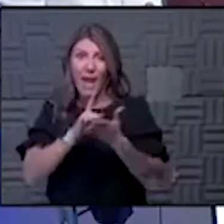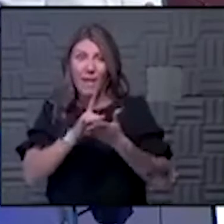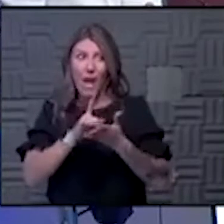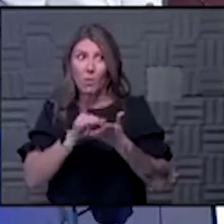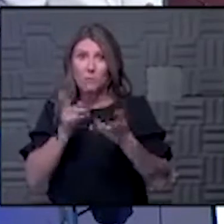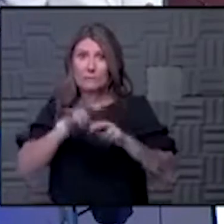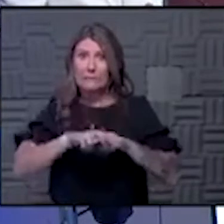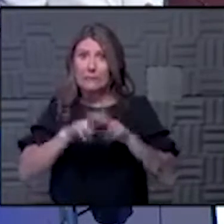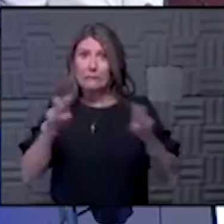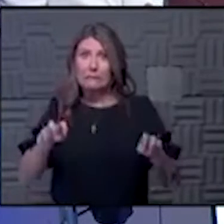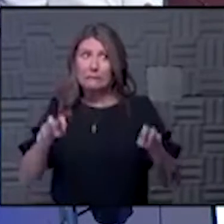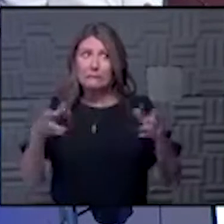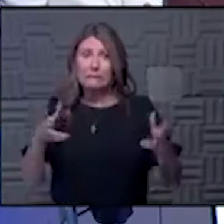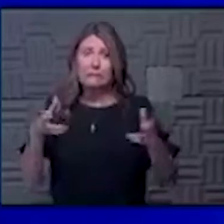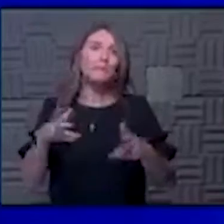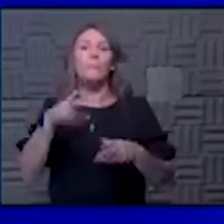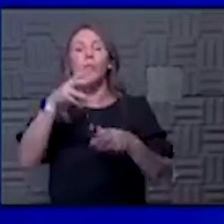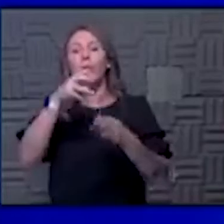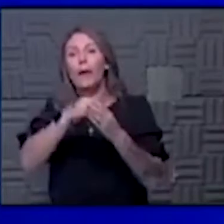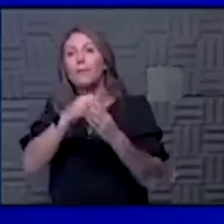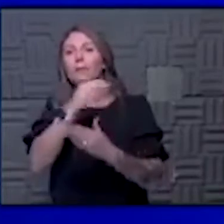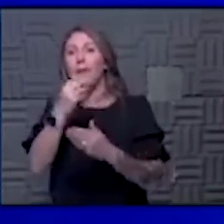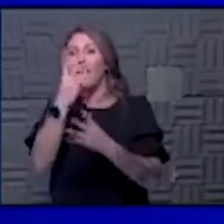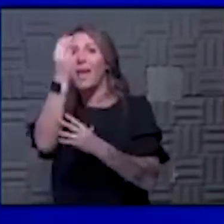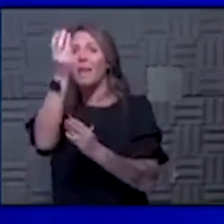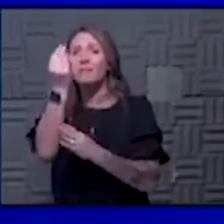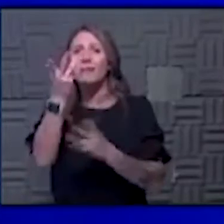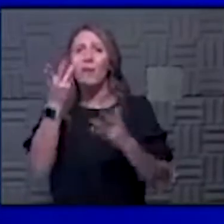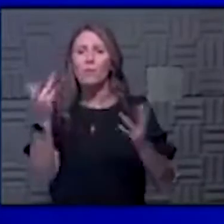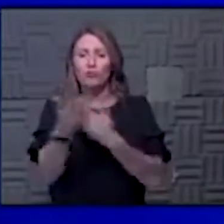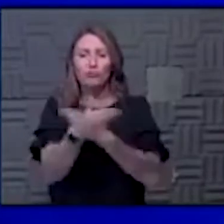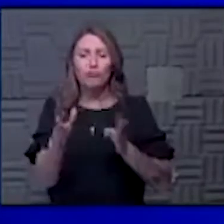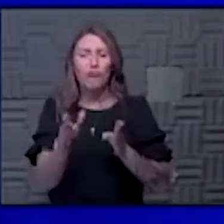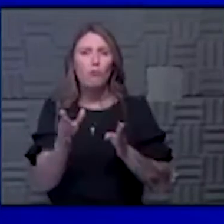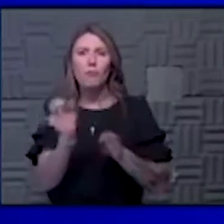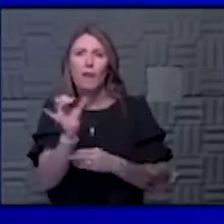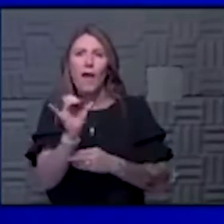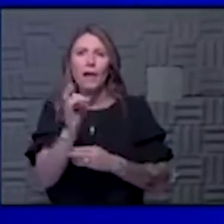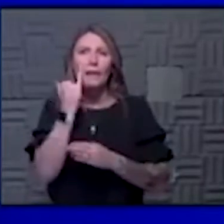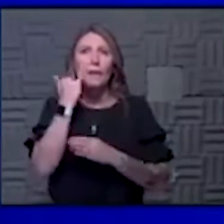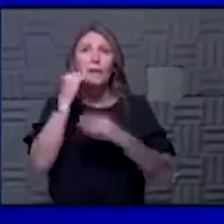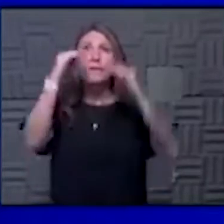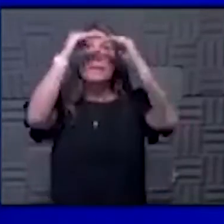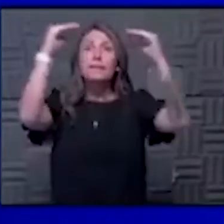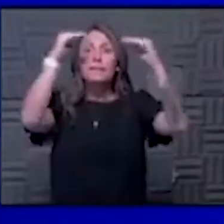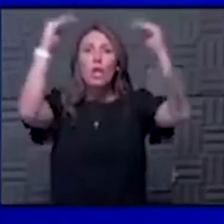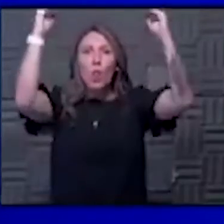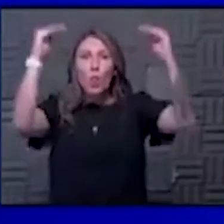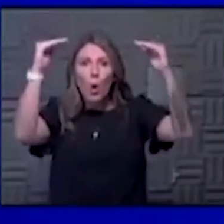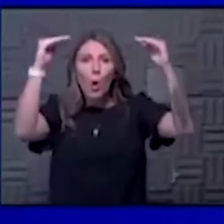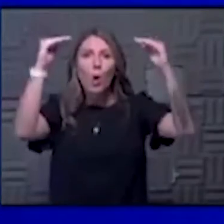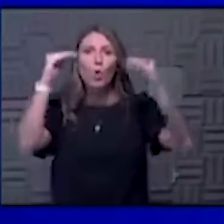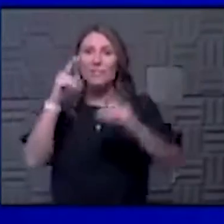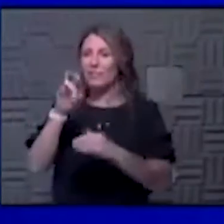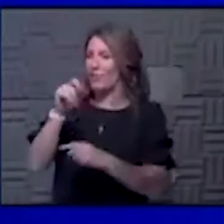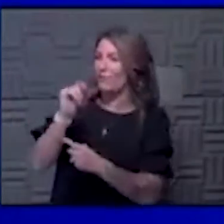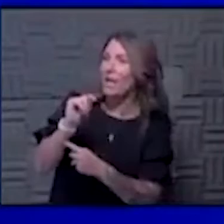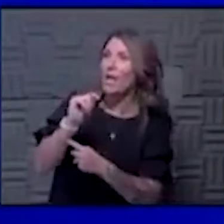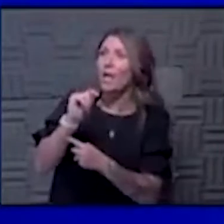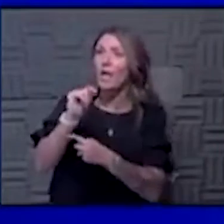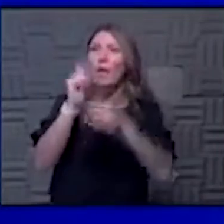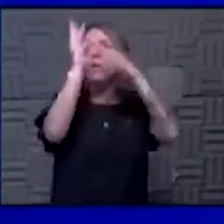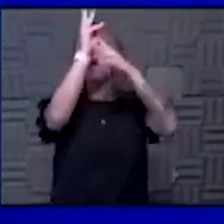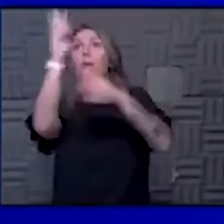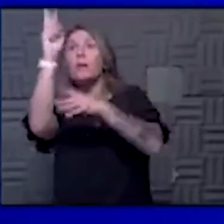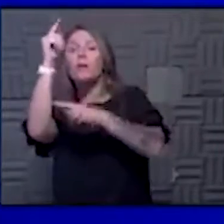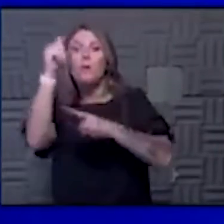the other thing is inside, outside, or if you're inside, what the room's like, how low the ceiling is, where your secretions are going, there's ventilation on the floor up above you,